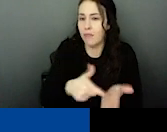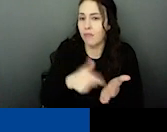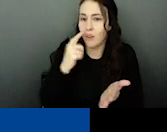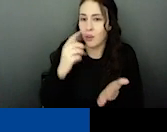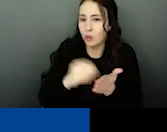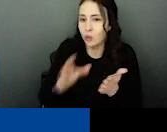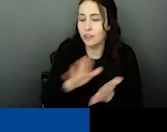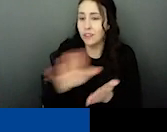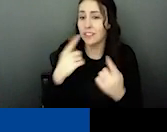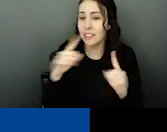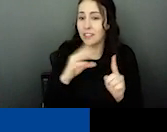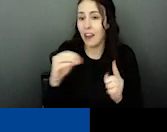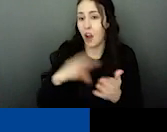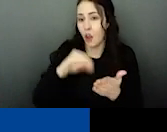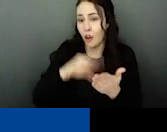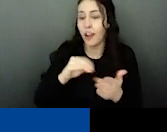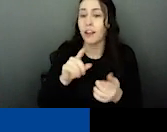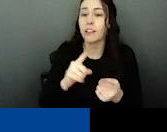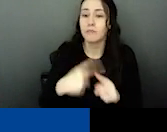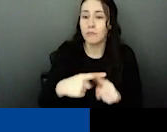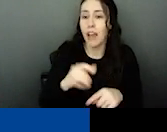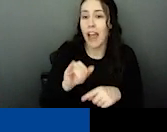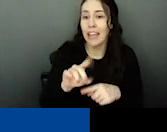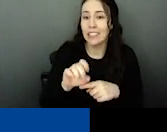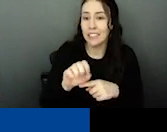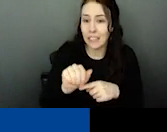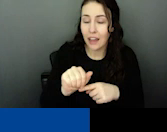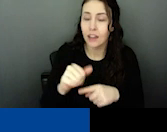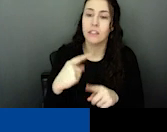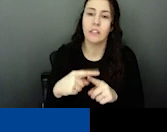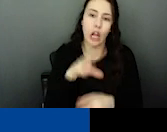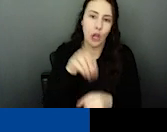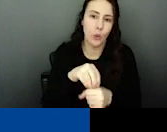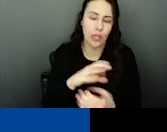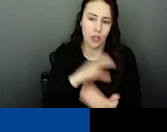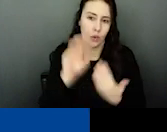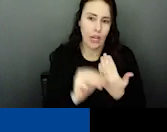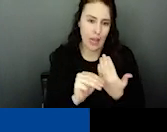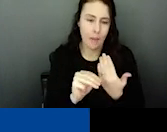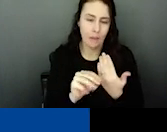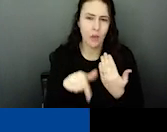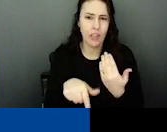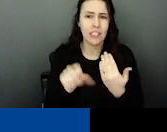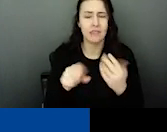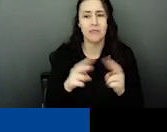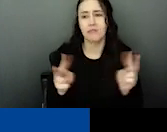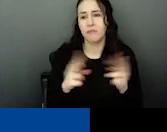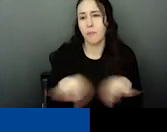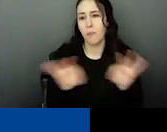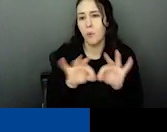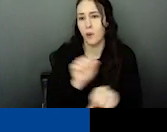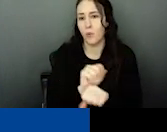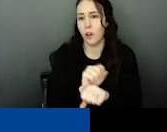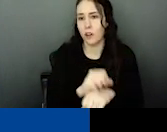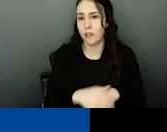IDEA, including curriculum. So this is a very, very important work. We also have linked a